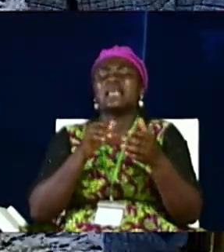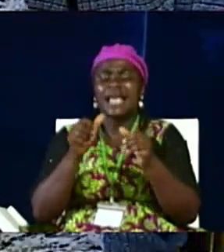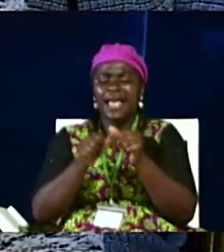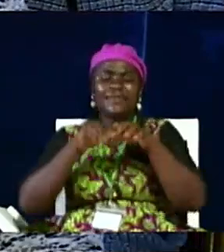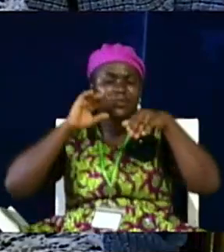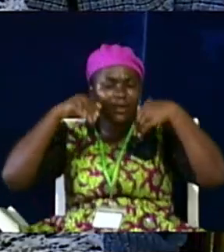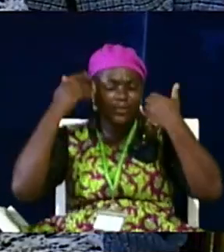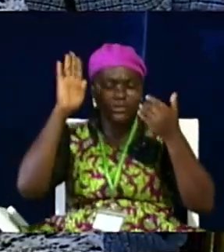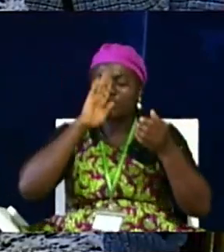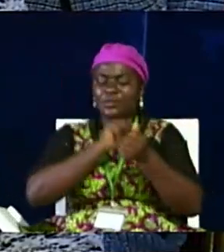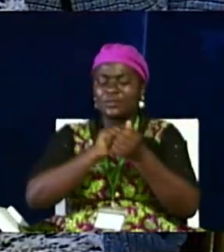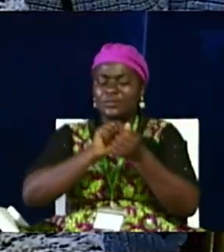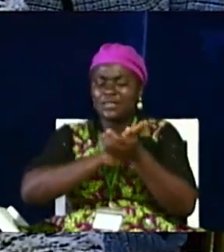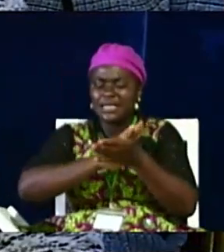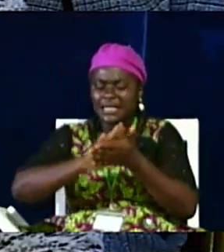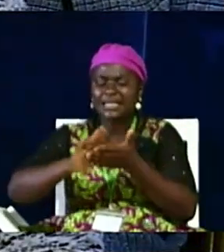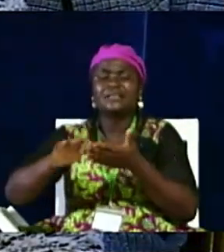tonight.